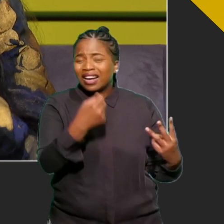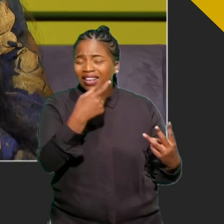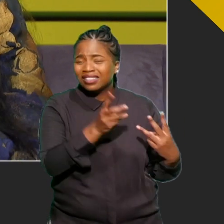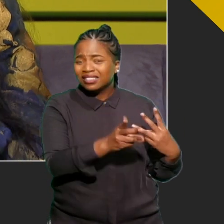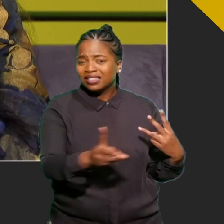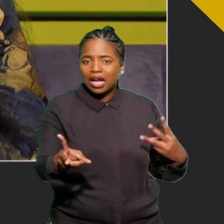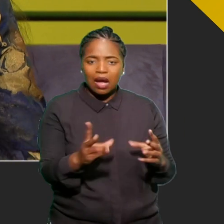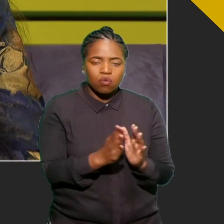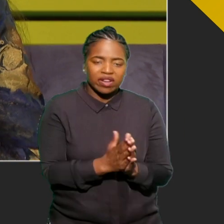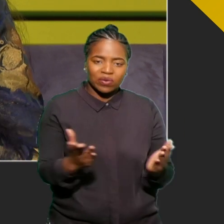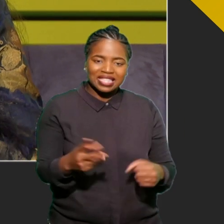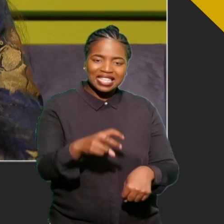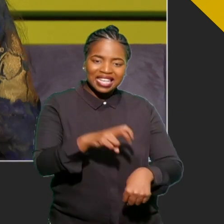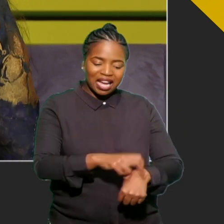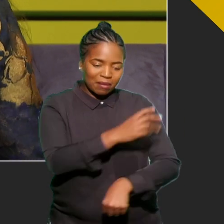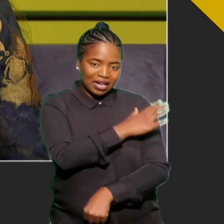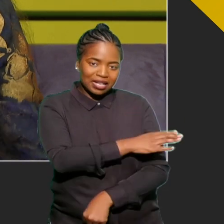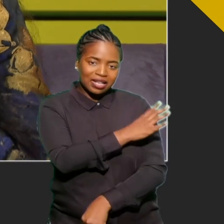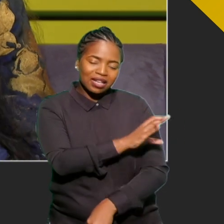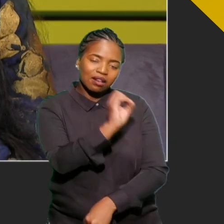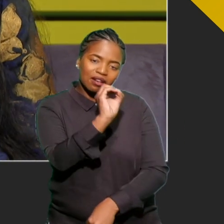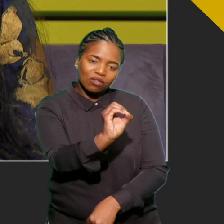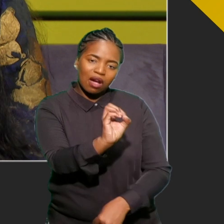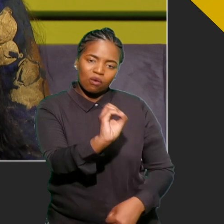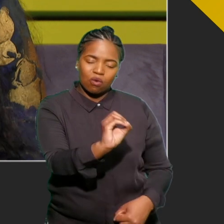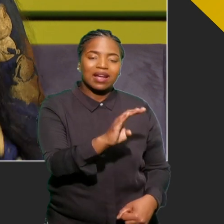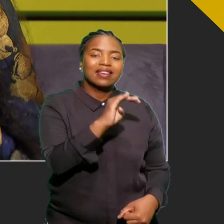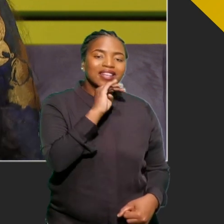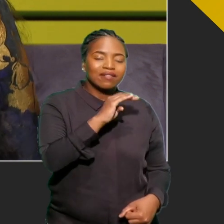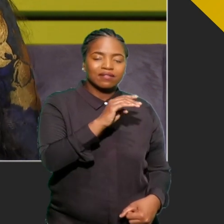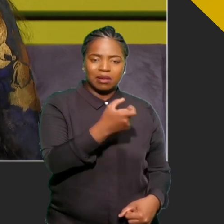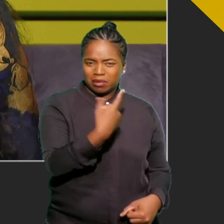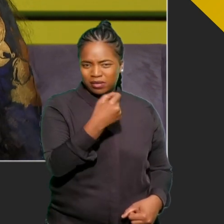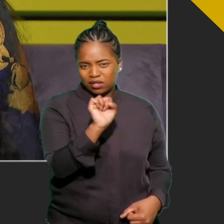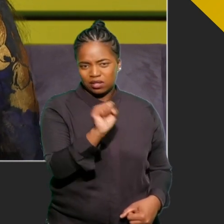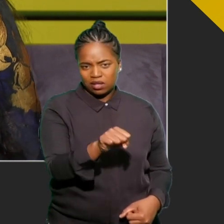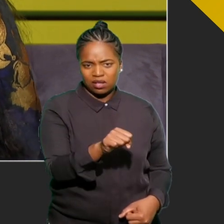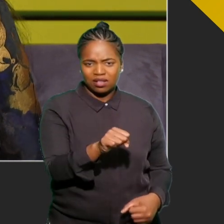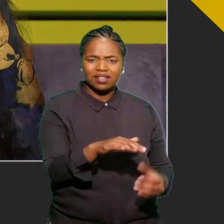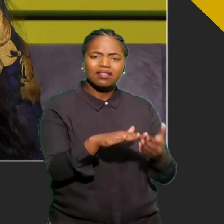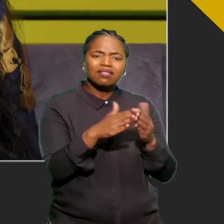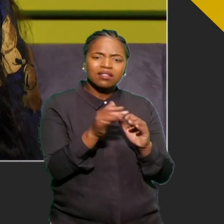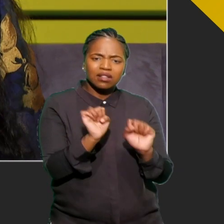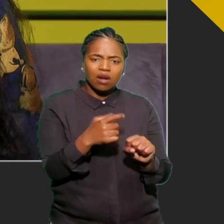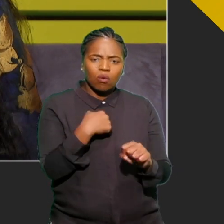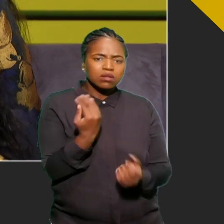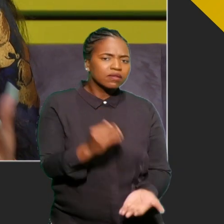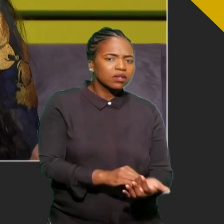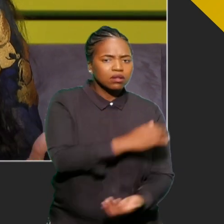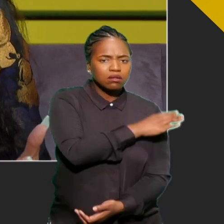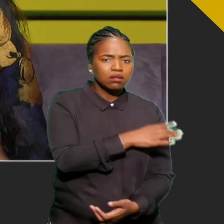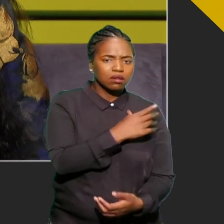We need AMA clinics where there's resources for us young people, and also be accommodated, because asifuna ukufika lapha